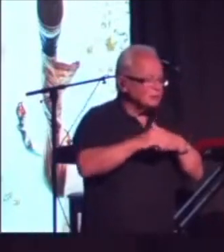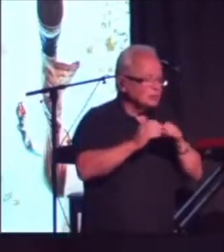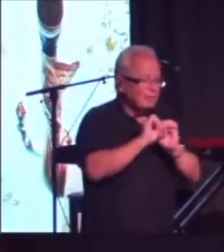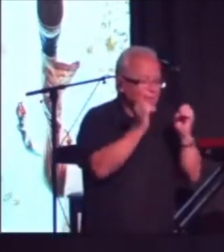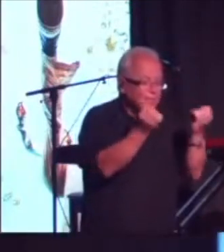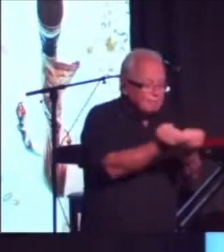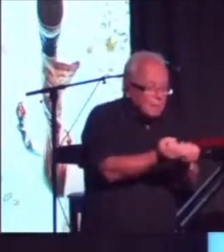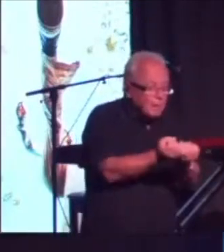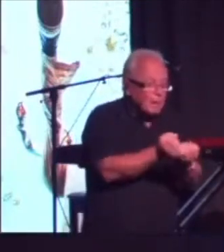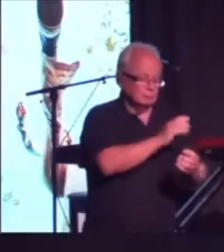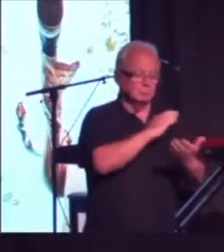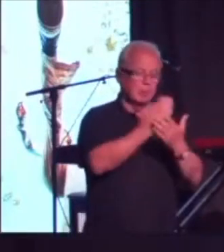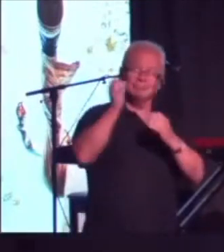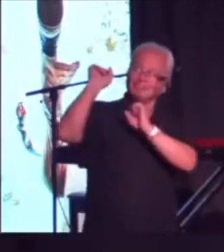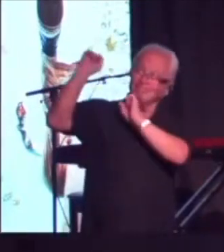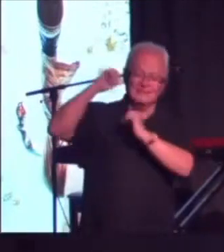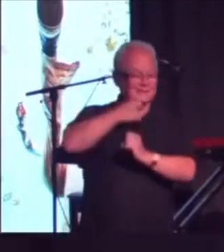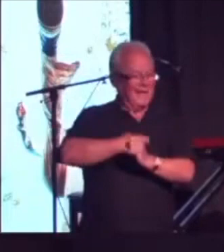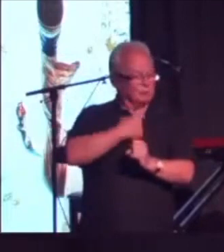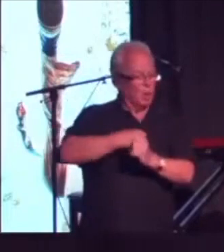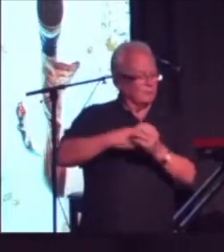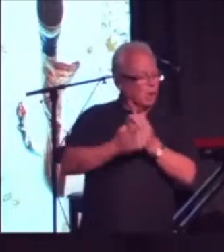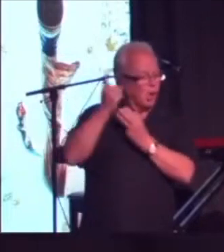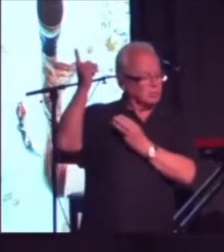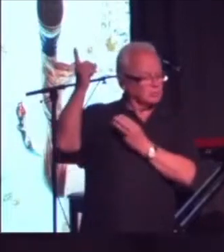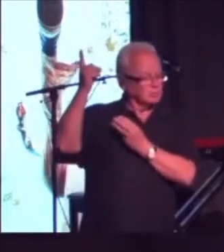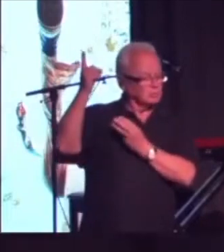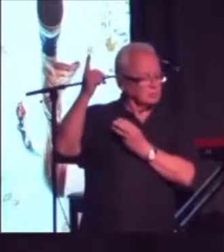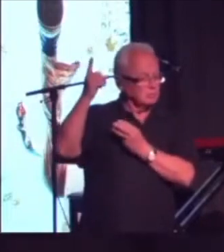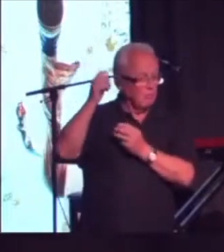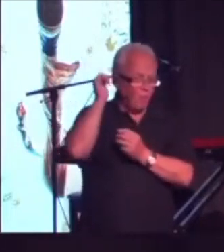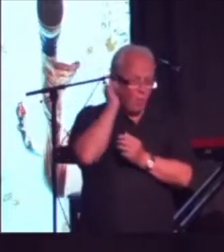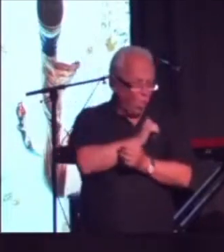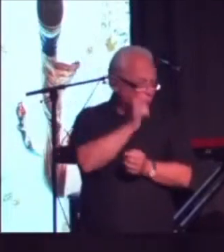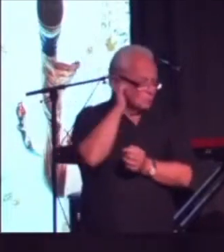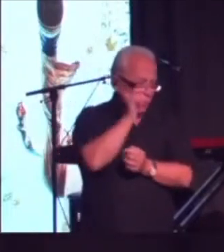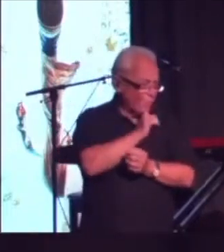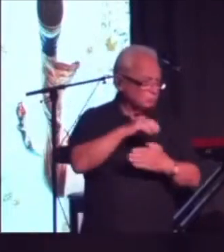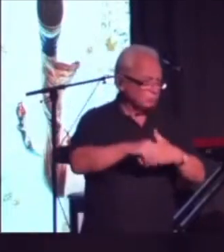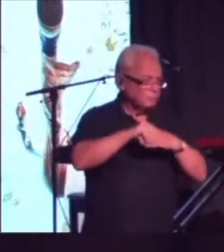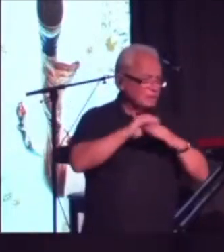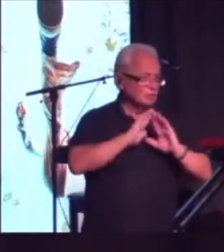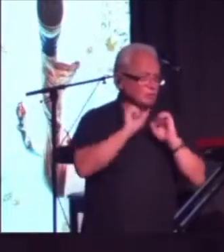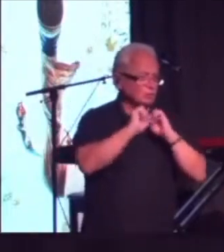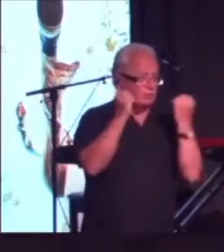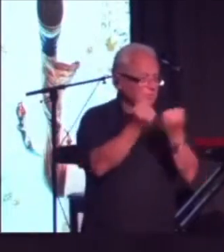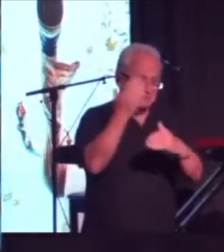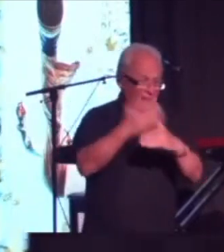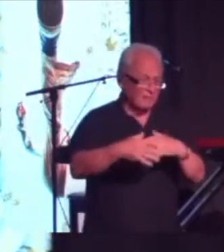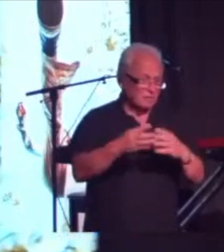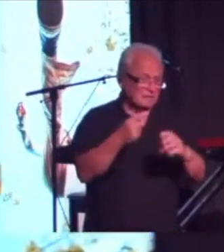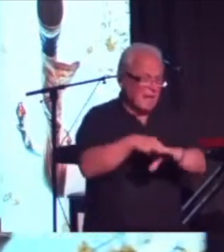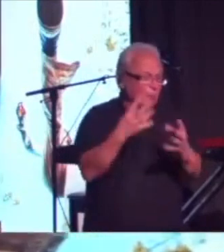is part of the eternal nature of God. There never was a time when there was not friendship. Never. And this will probably mess with your head a wee